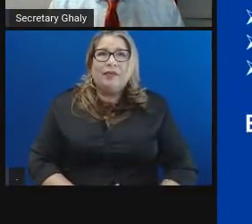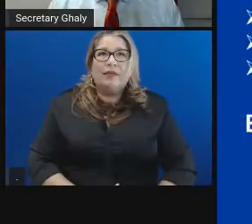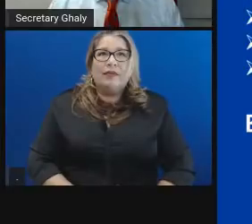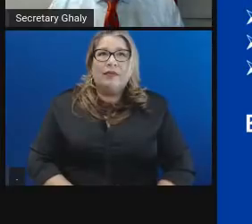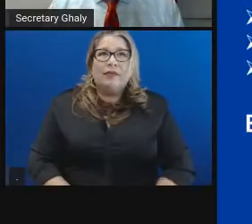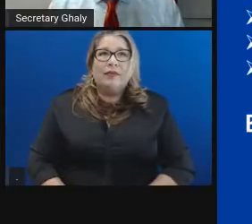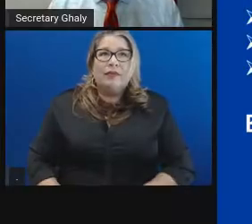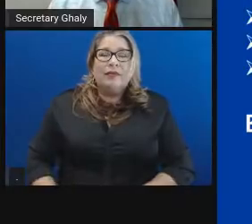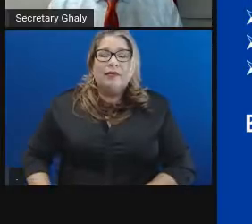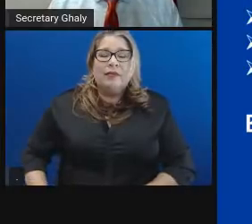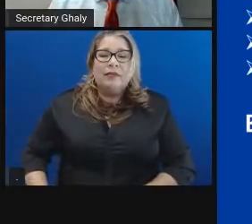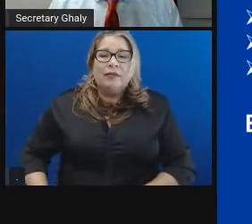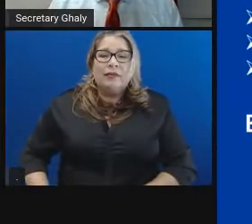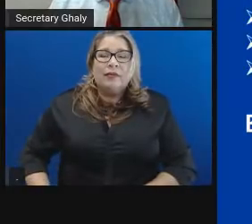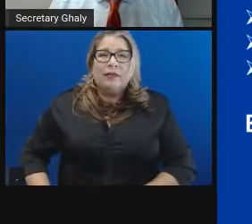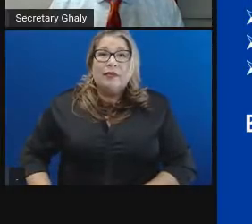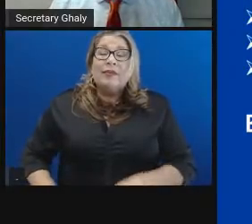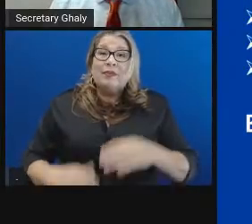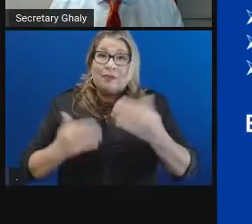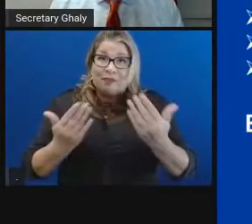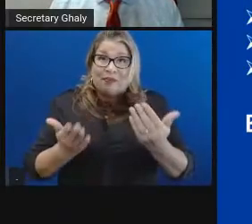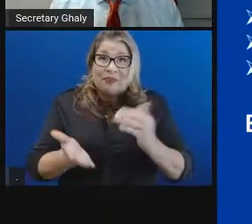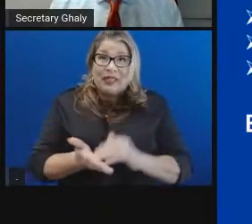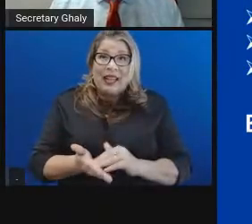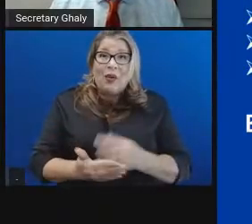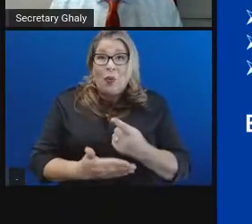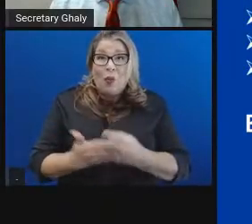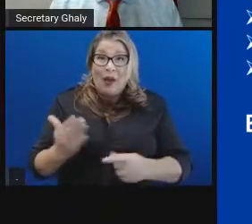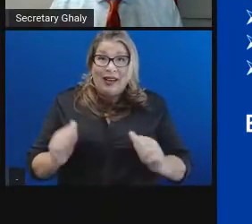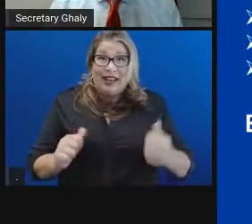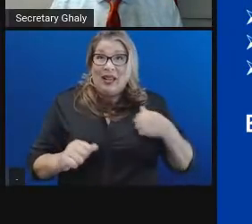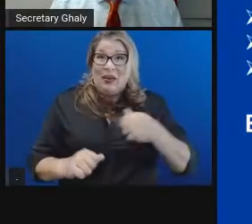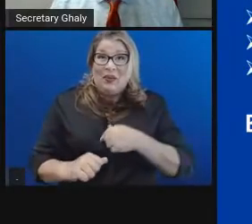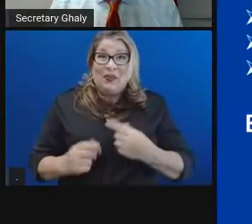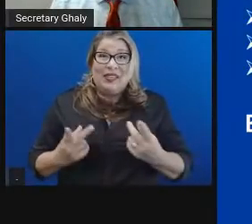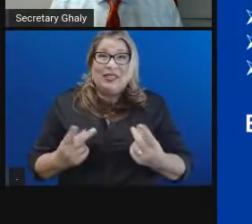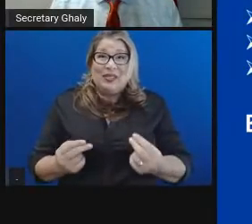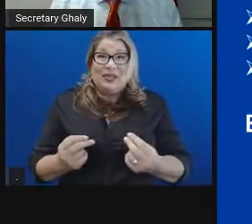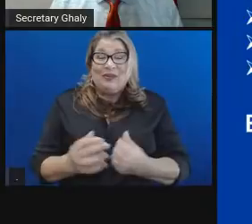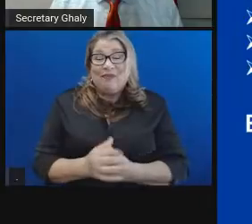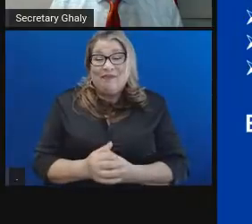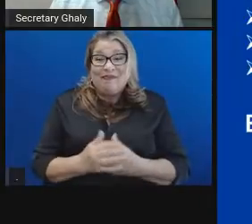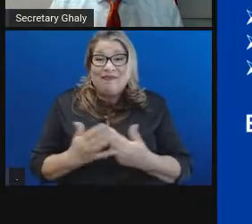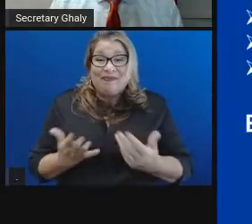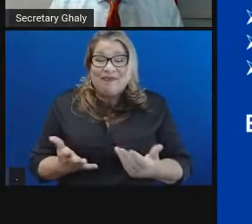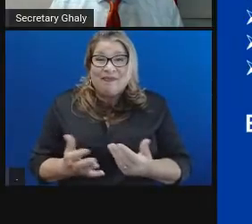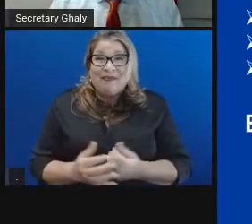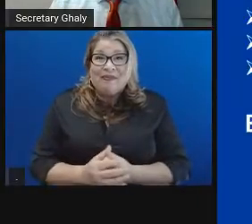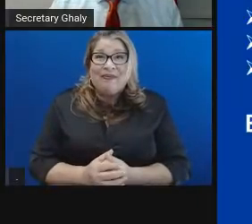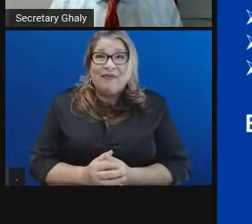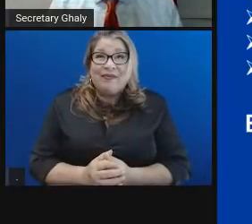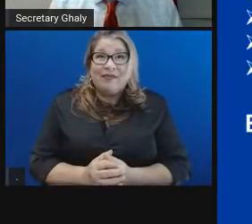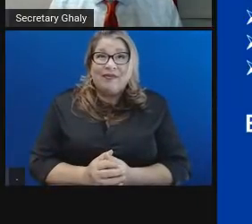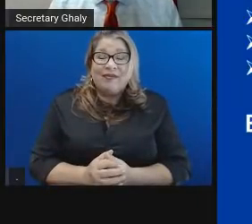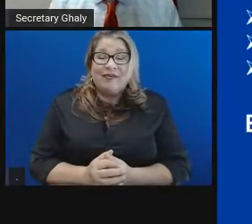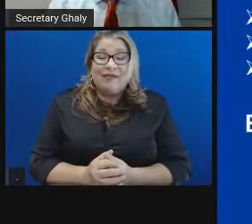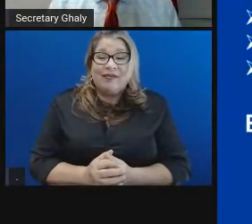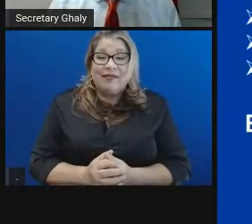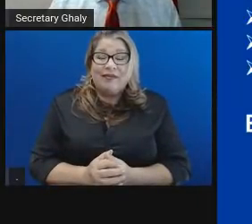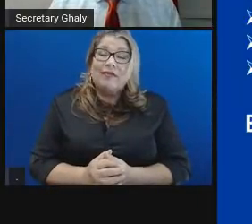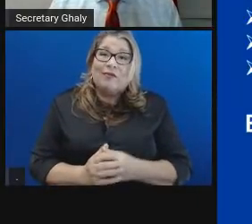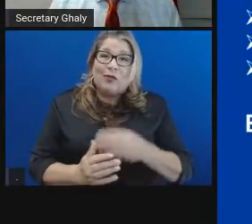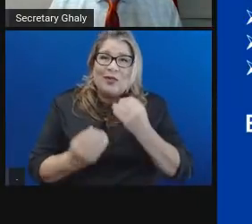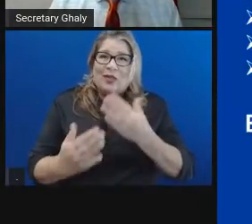So again, what can we do? And I'm giving you a message today where there is some hope.